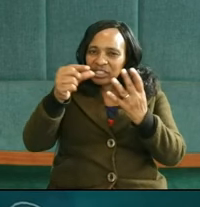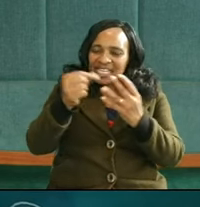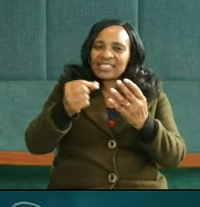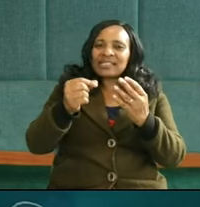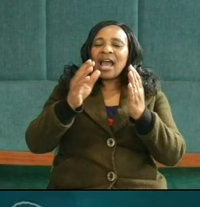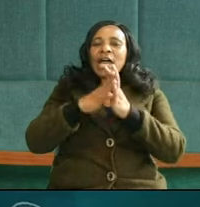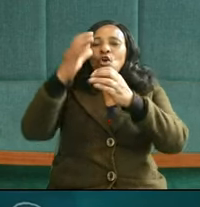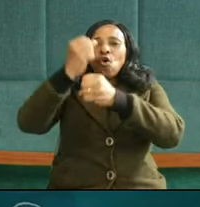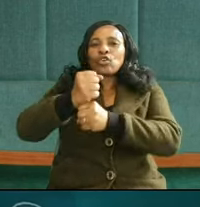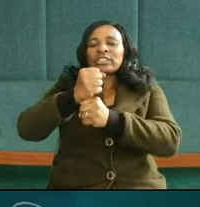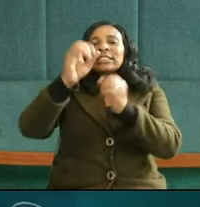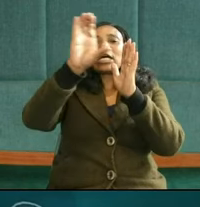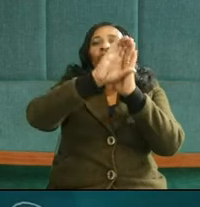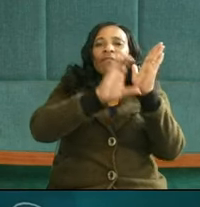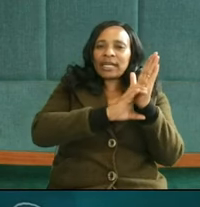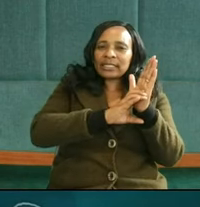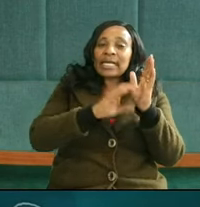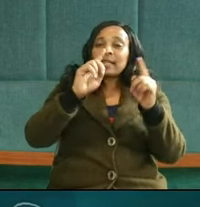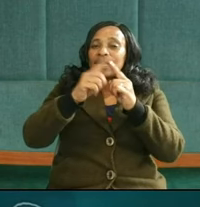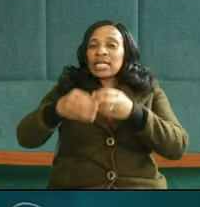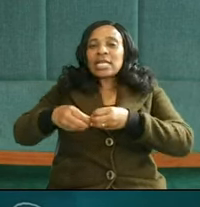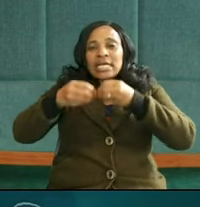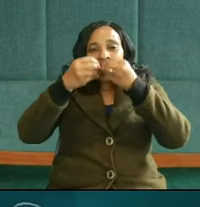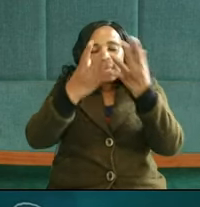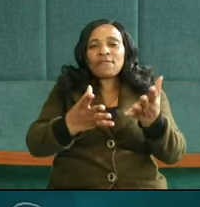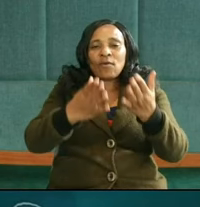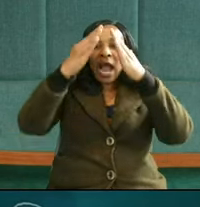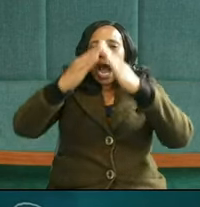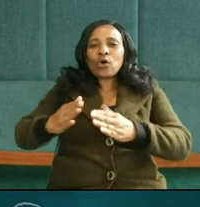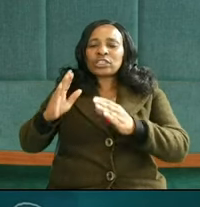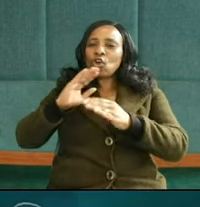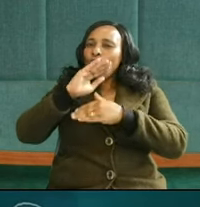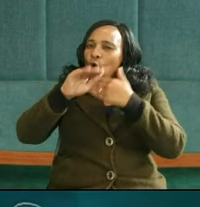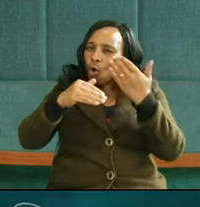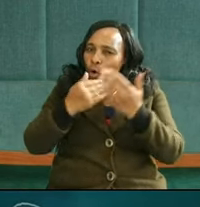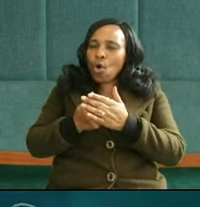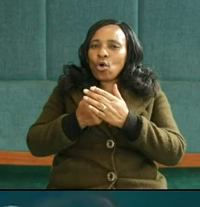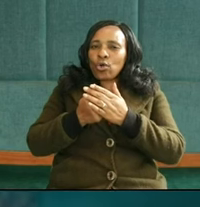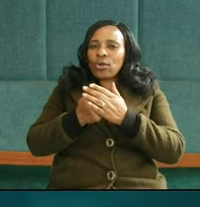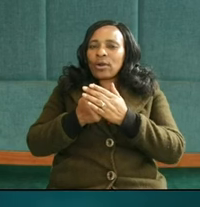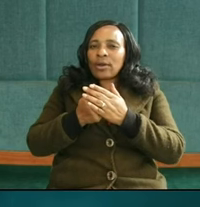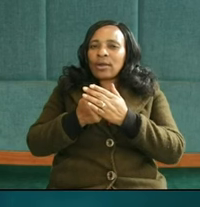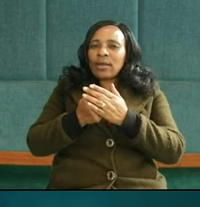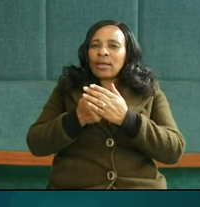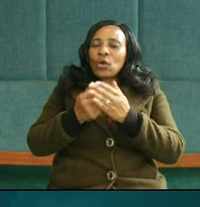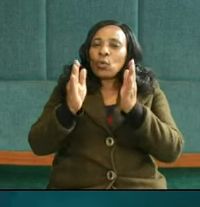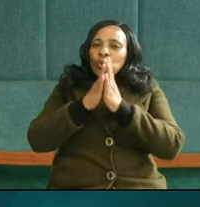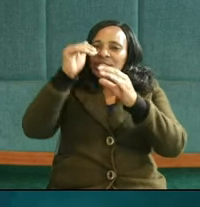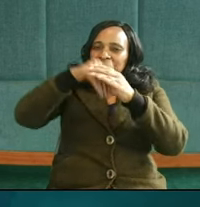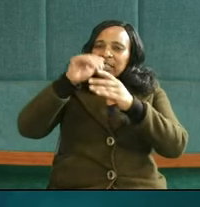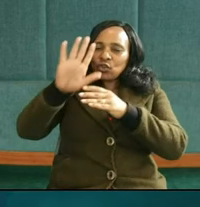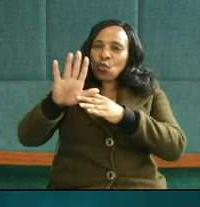fast my covenant. Even to them I will give my house. I will give in my house and within my walls